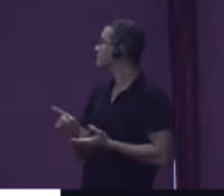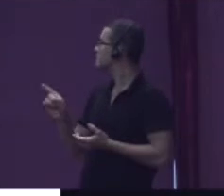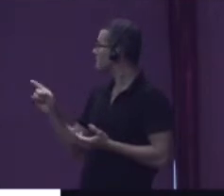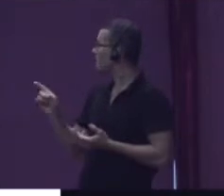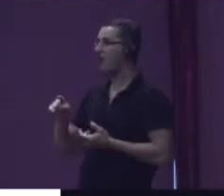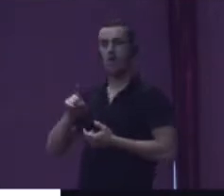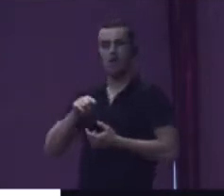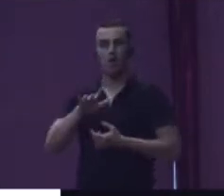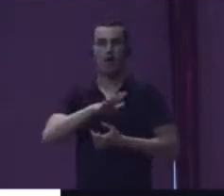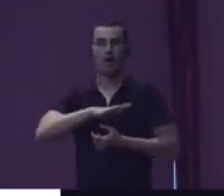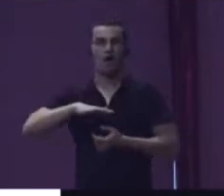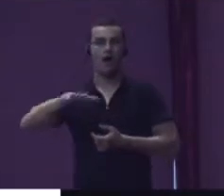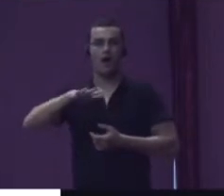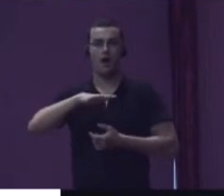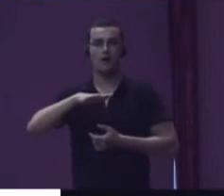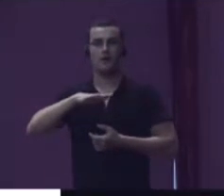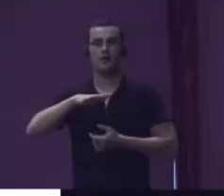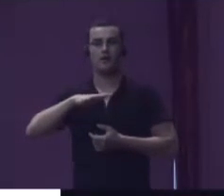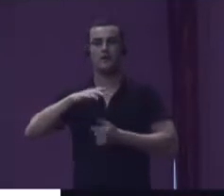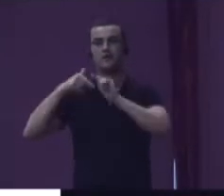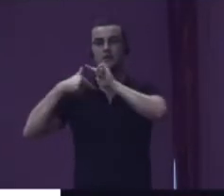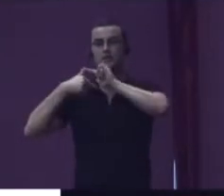And as you can see,